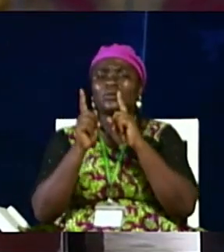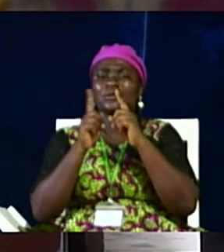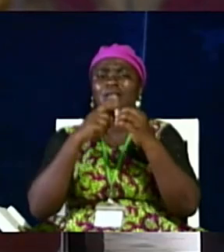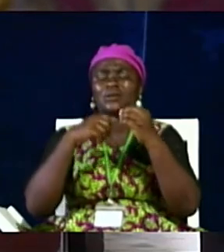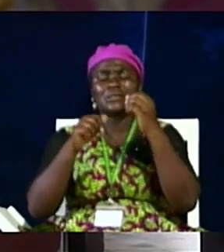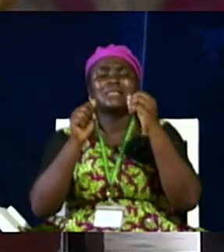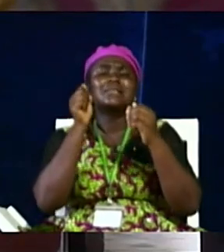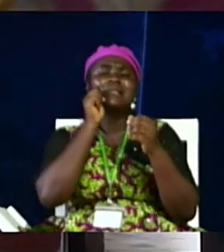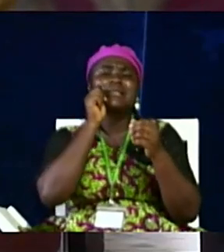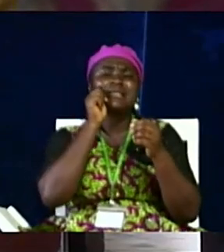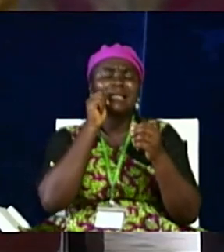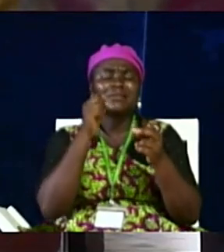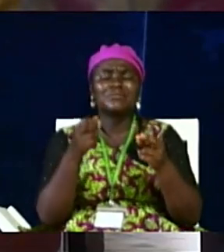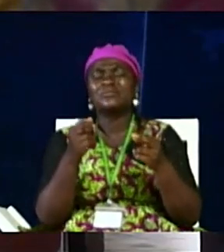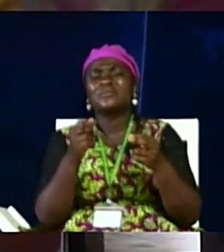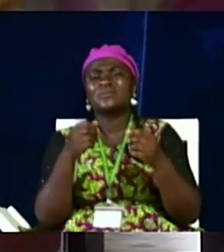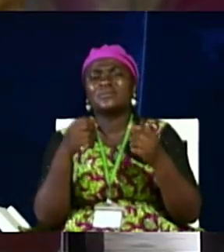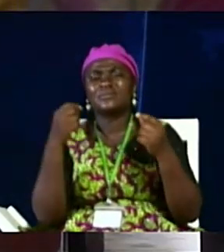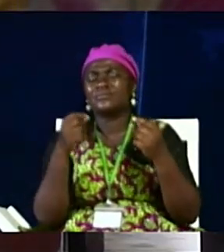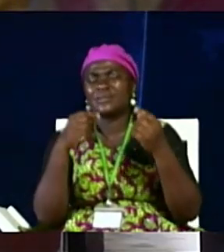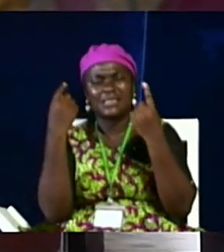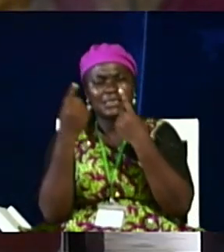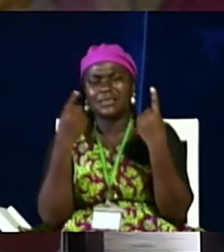Adamic nature that we all inherited from him?